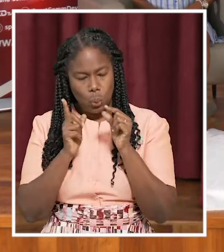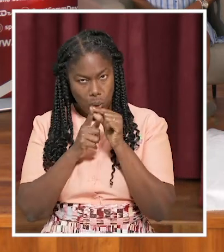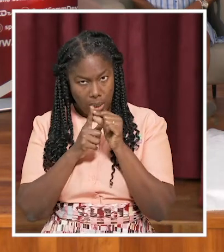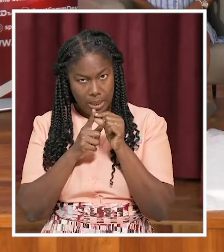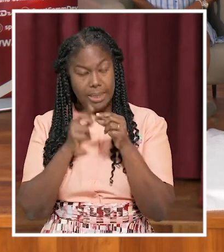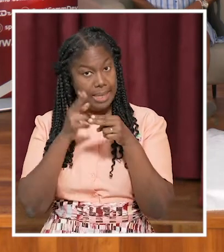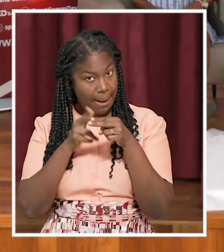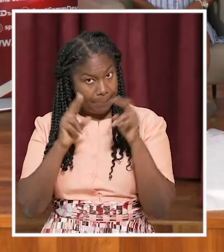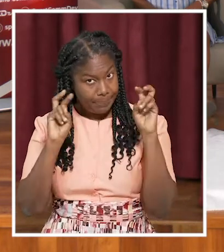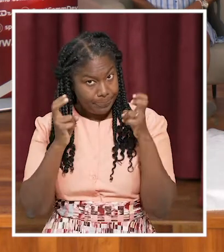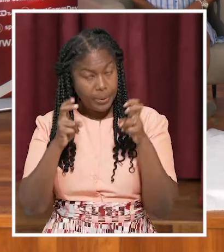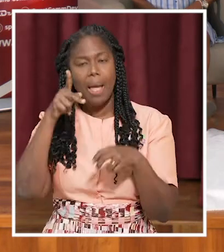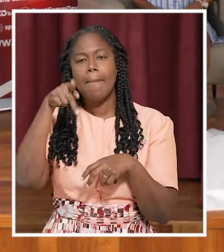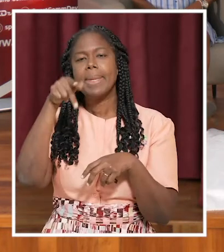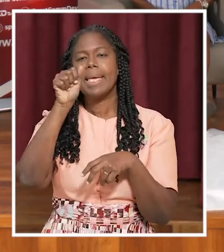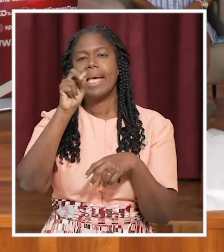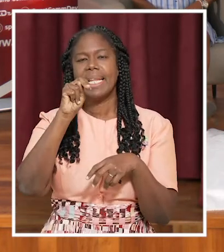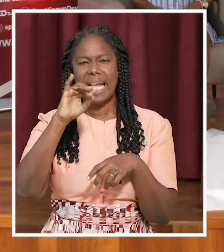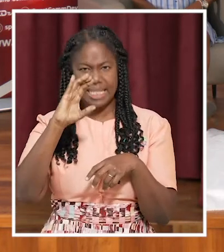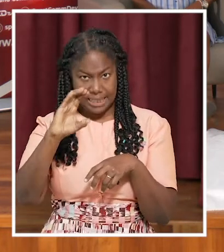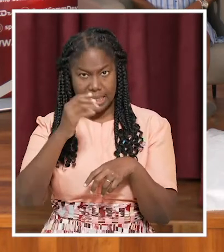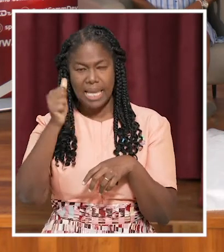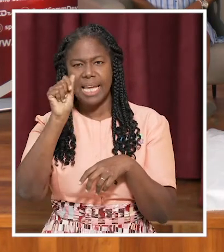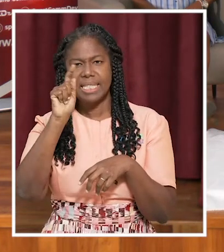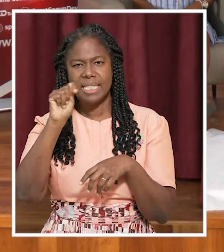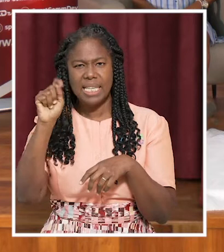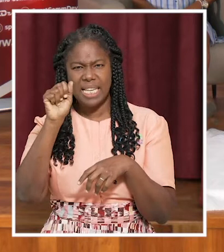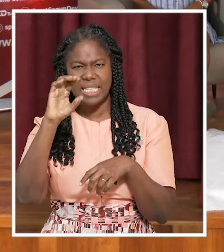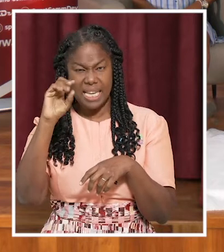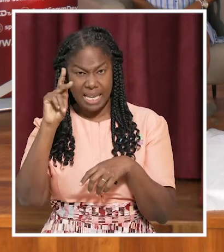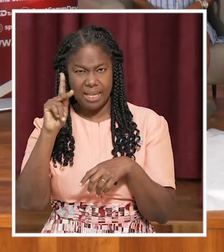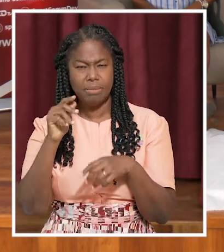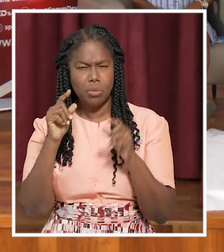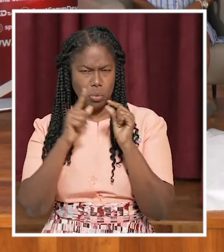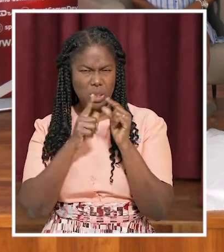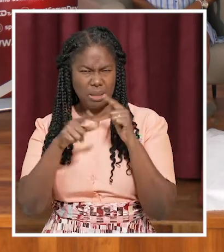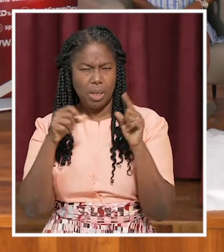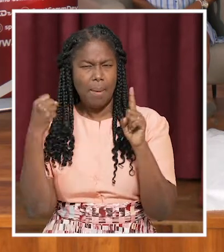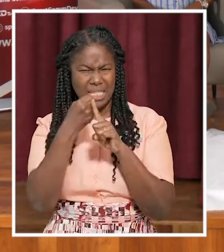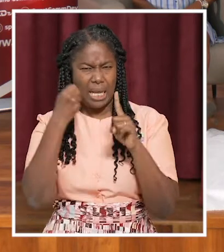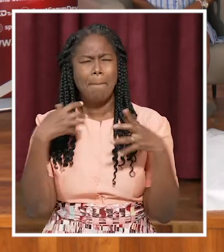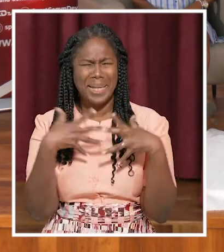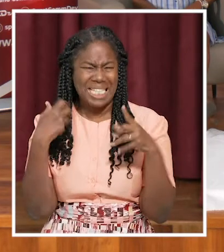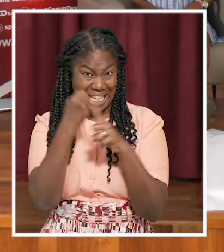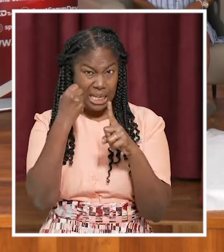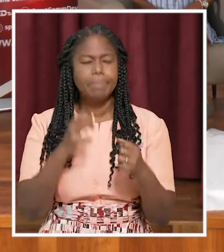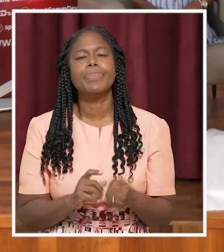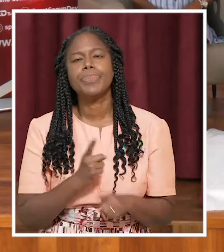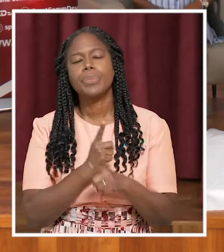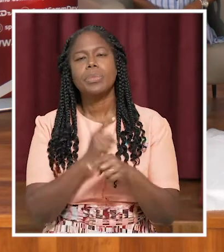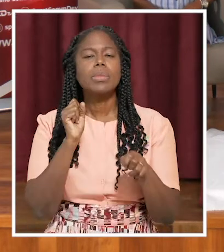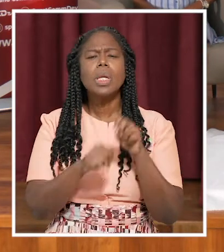What can they do to calm their body in this anxiety attack or this bout or this panic